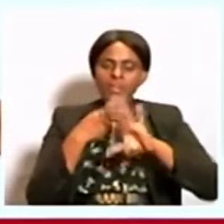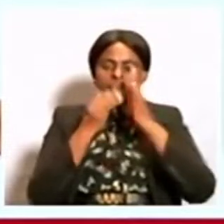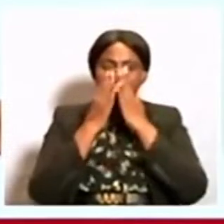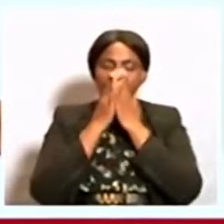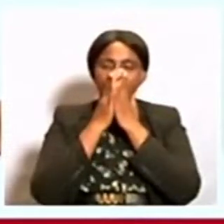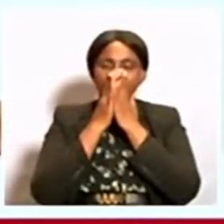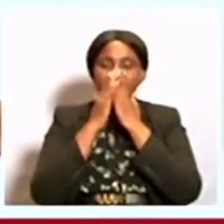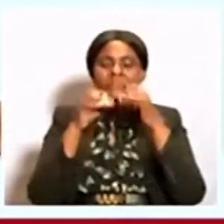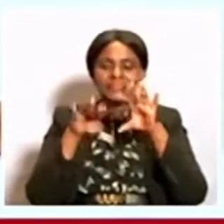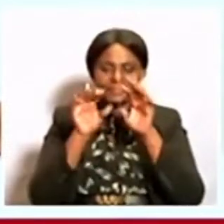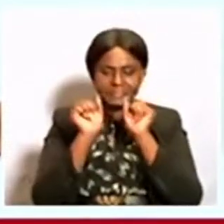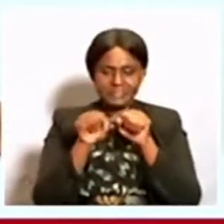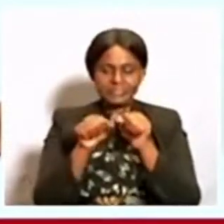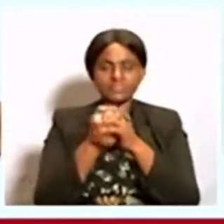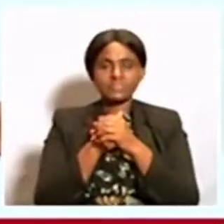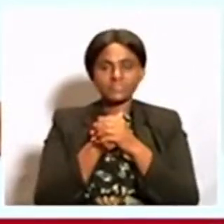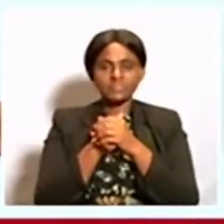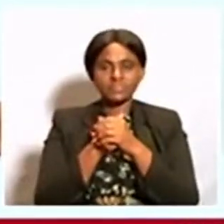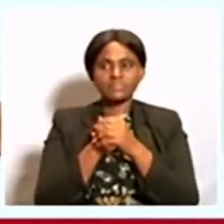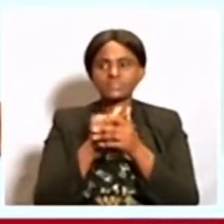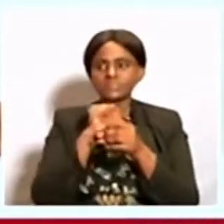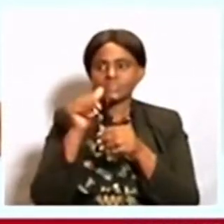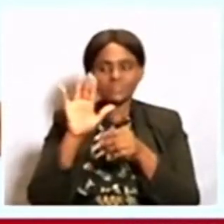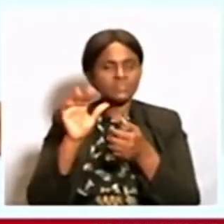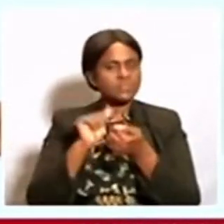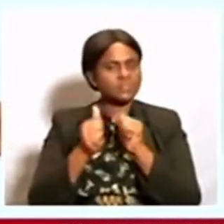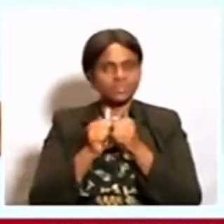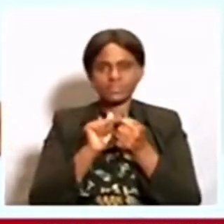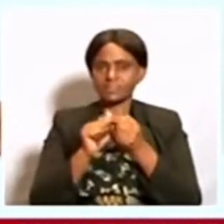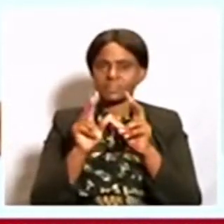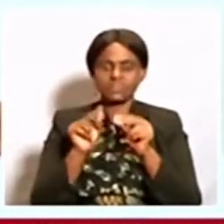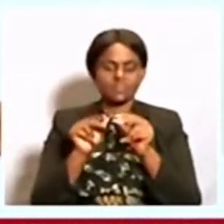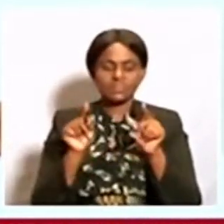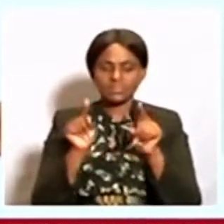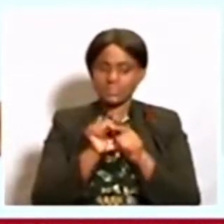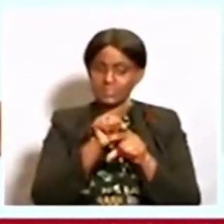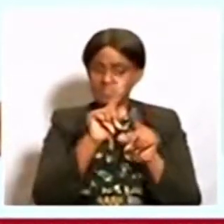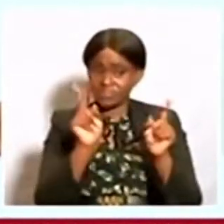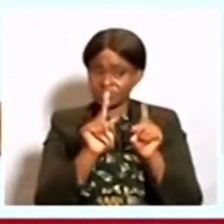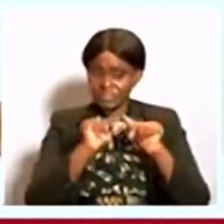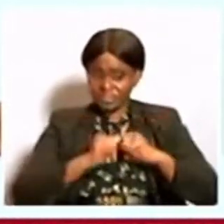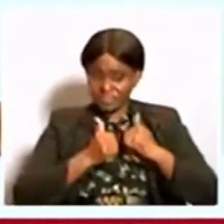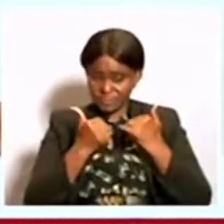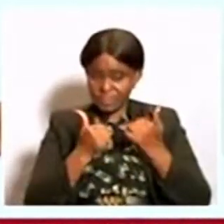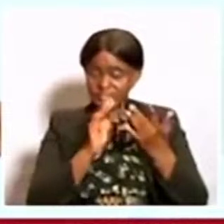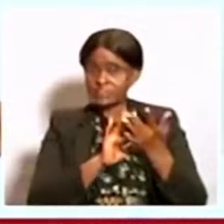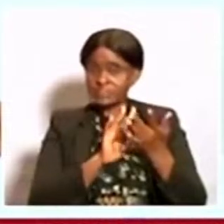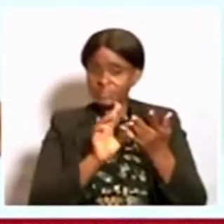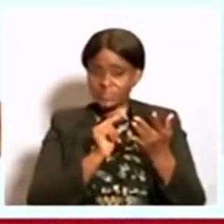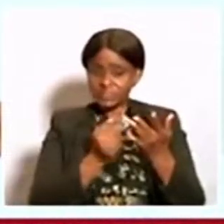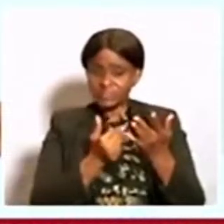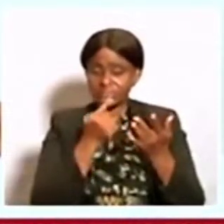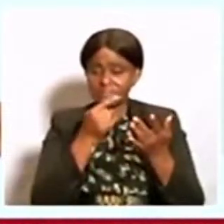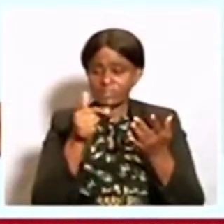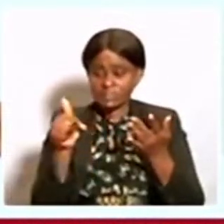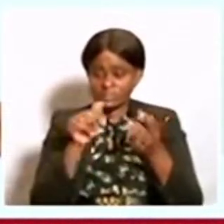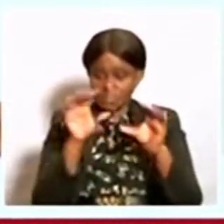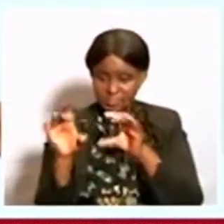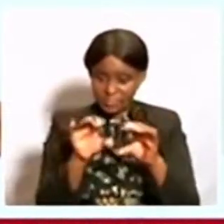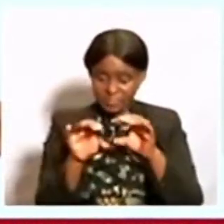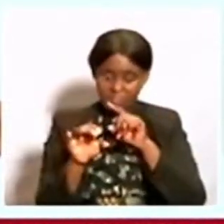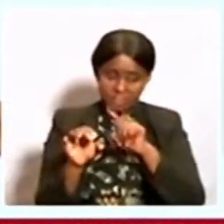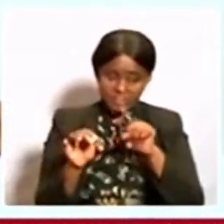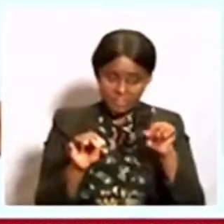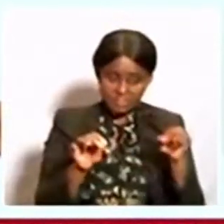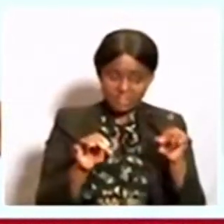they go ahead, it's not your problem. And this is where we we are saying, did you do this? Did you